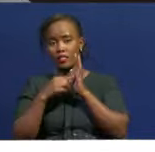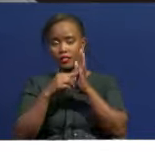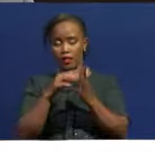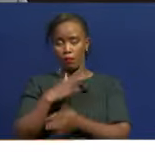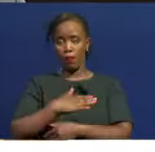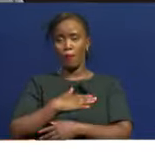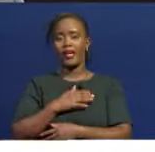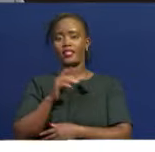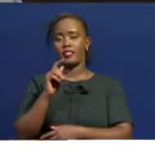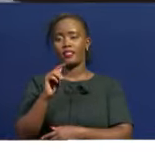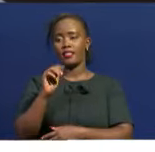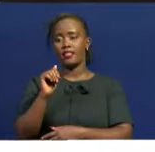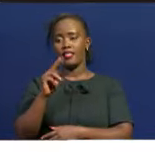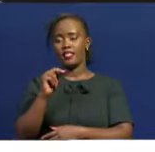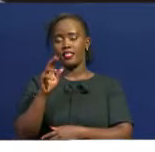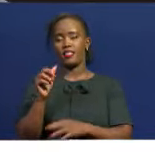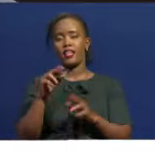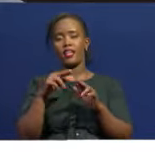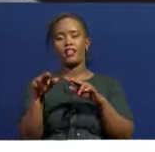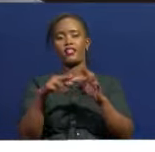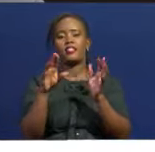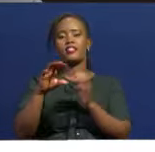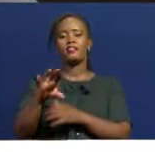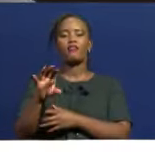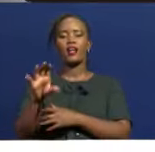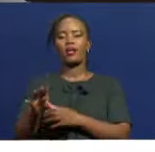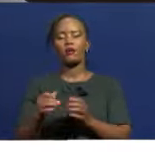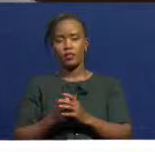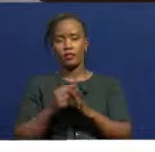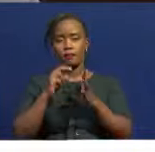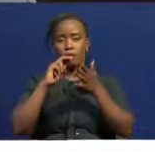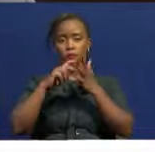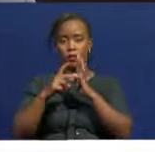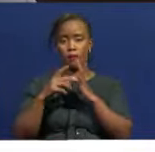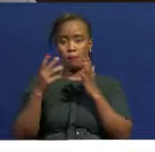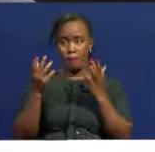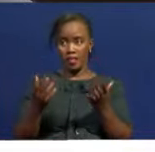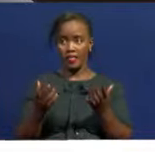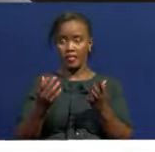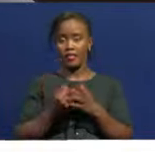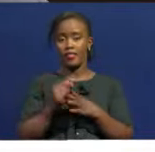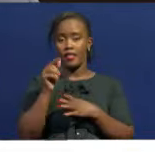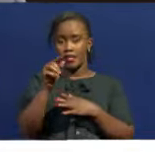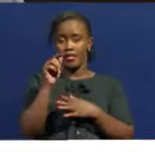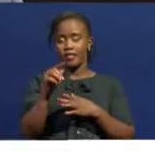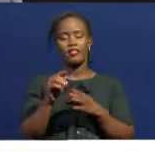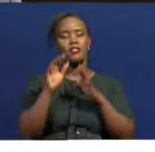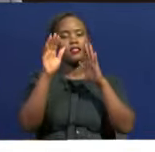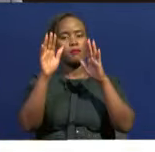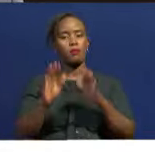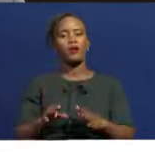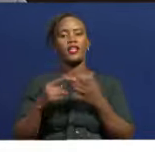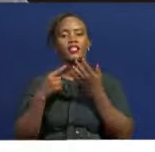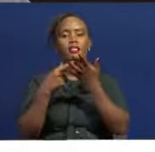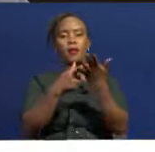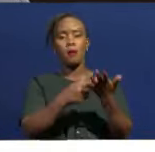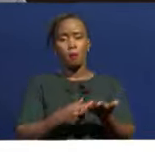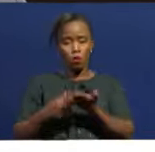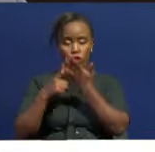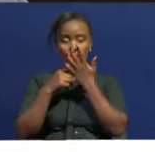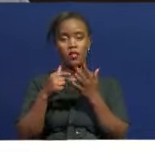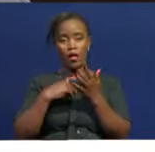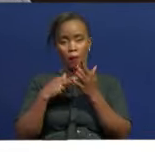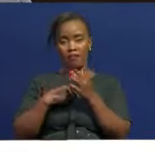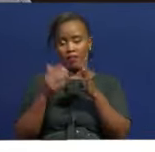County in the Republic of Kenya. So this is a censure motion which I have